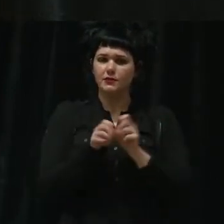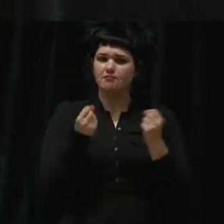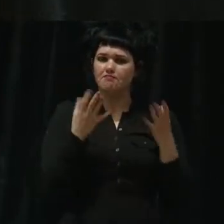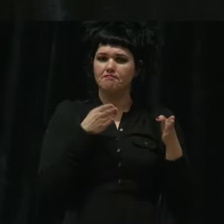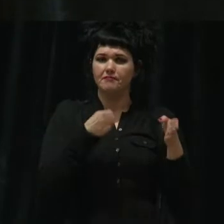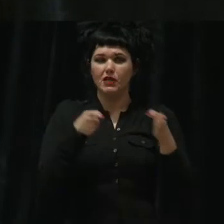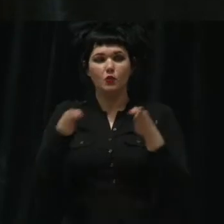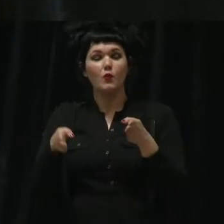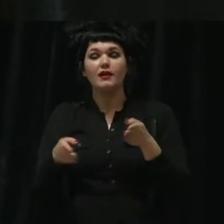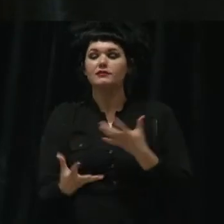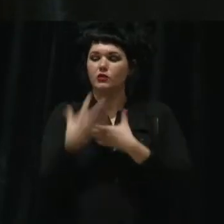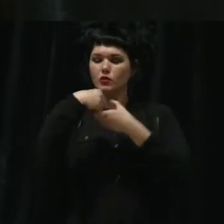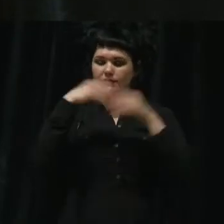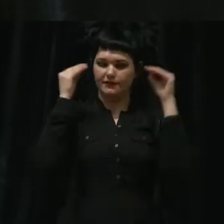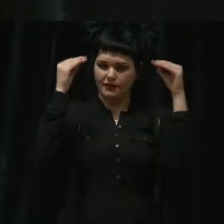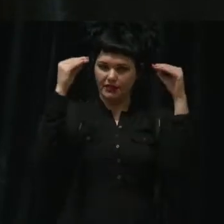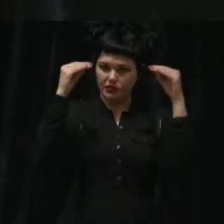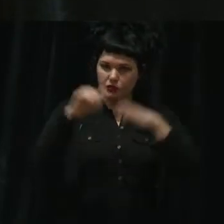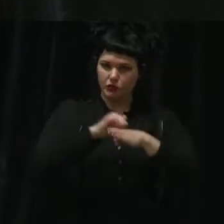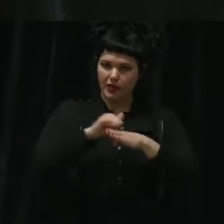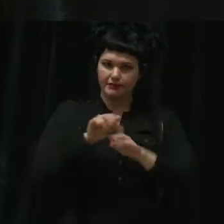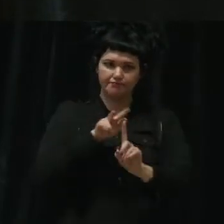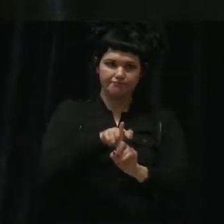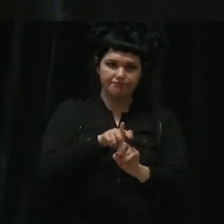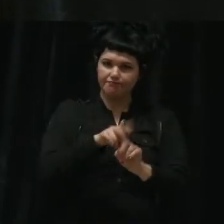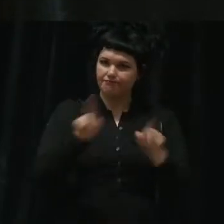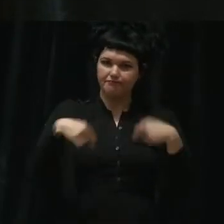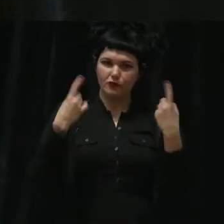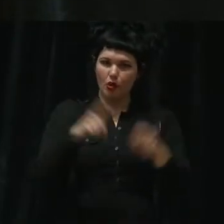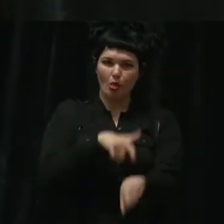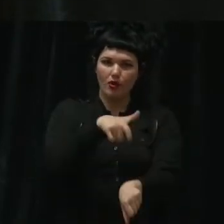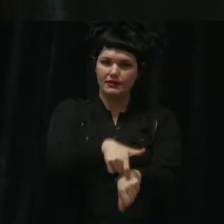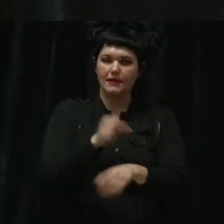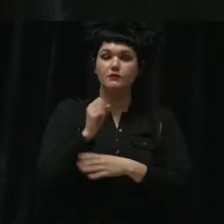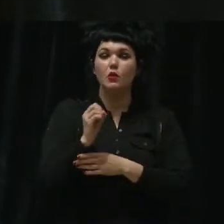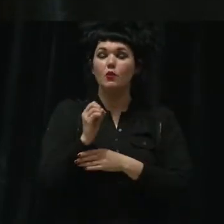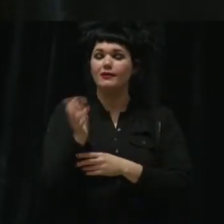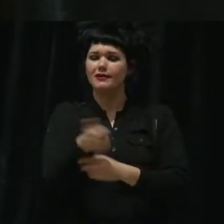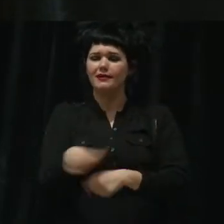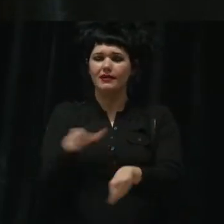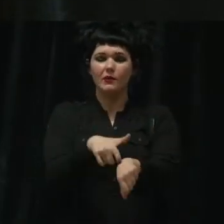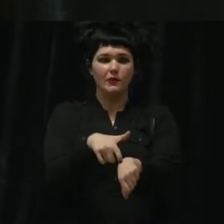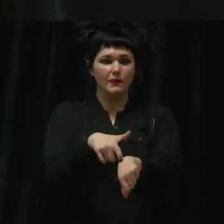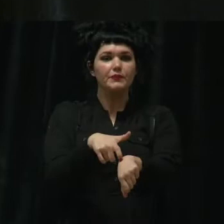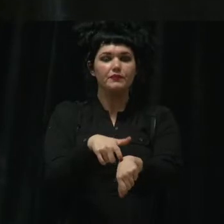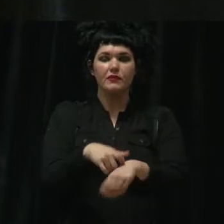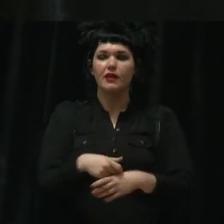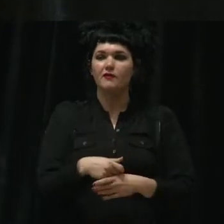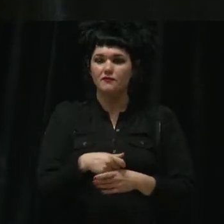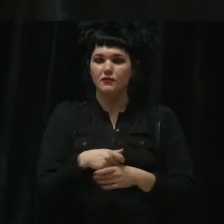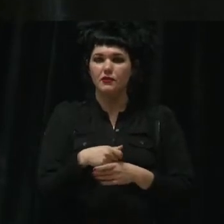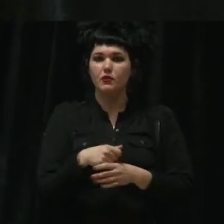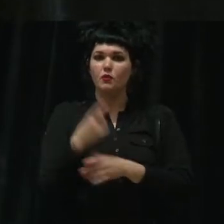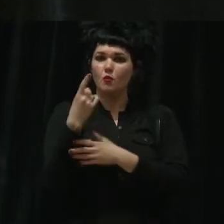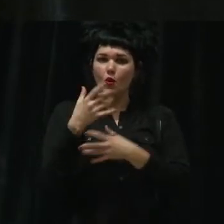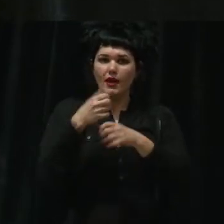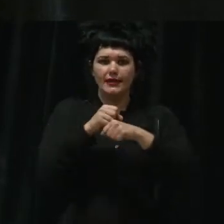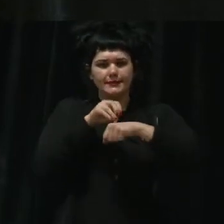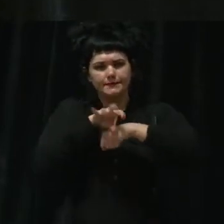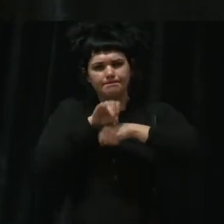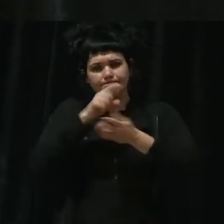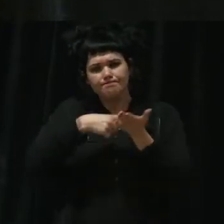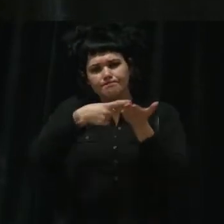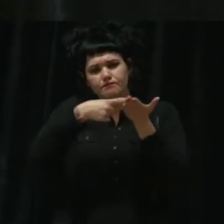teaching practices for a very long time. And so whenever one gets a consultation, whether it's in